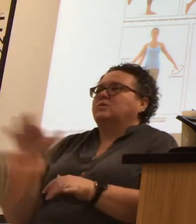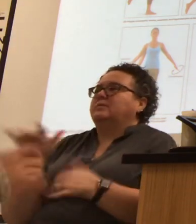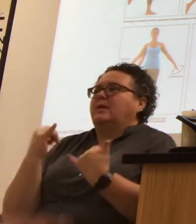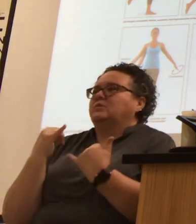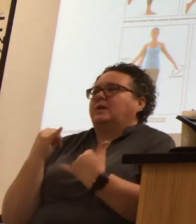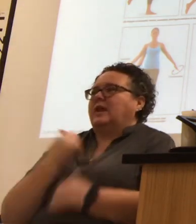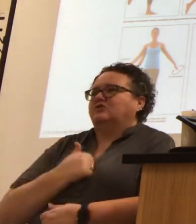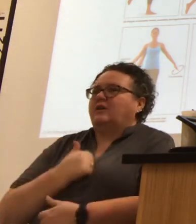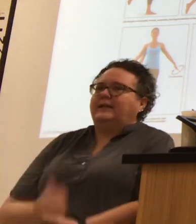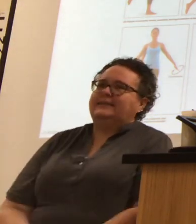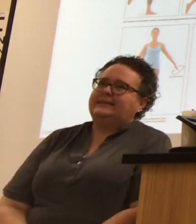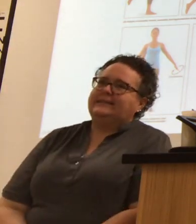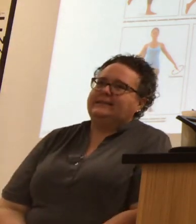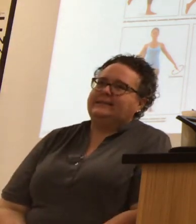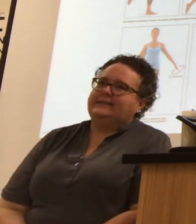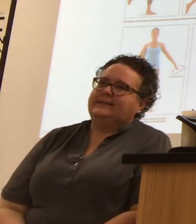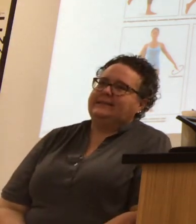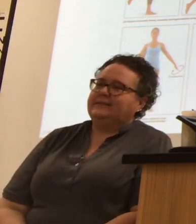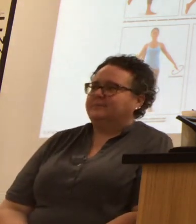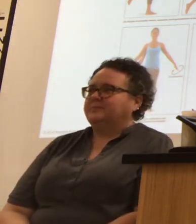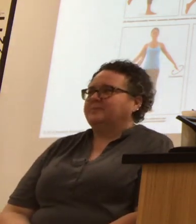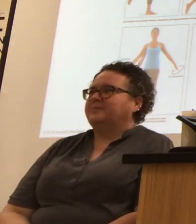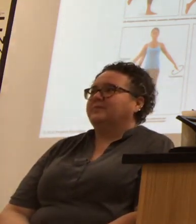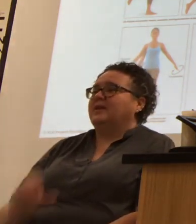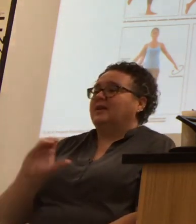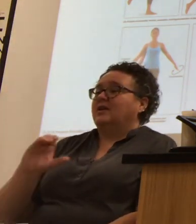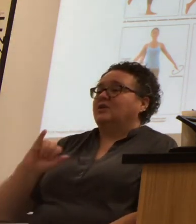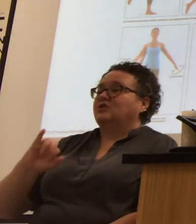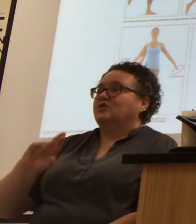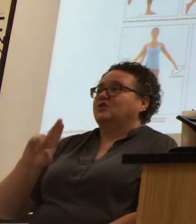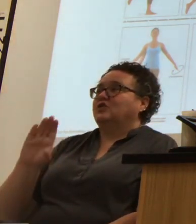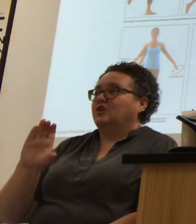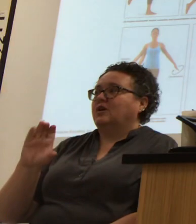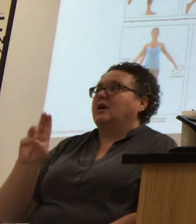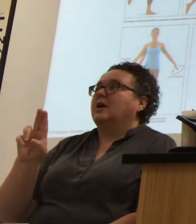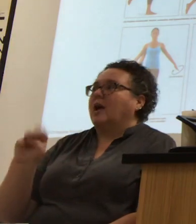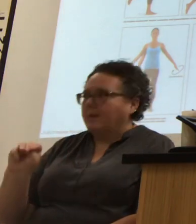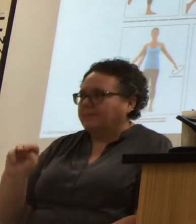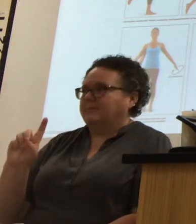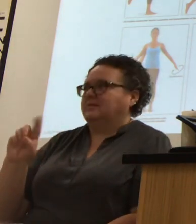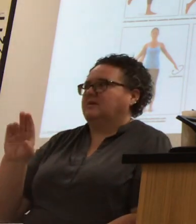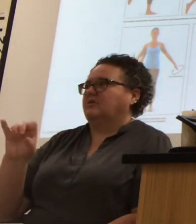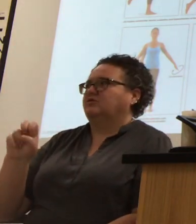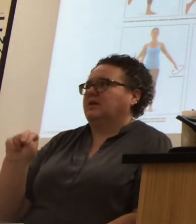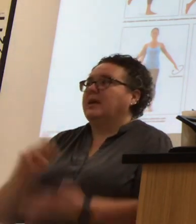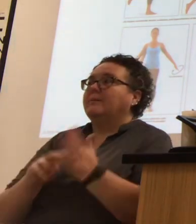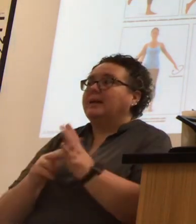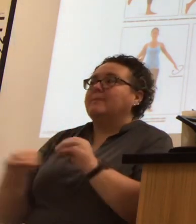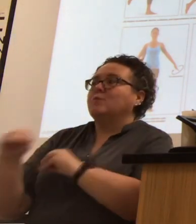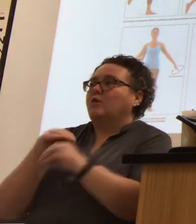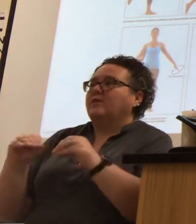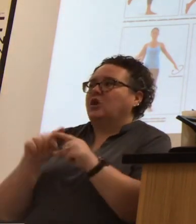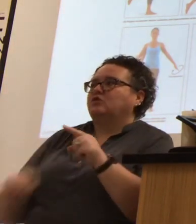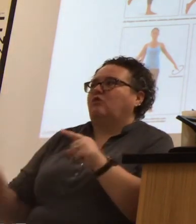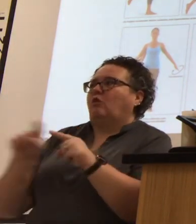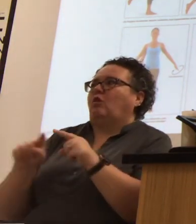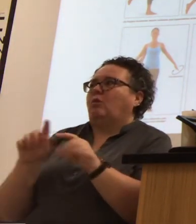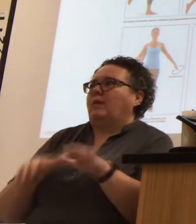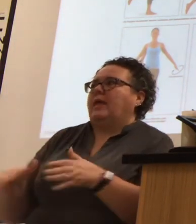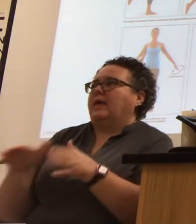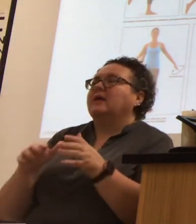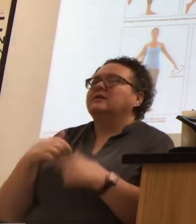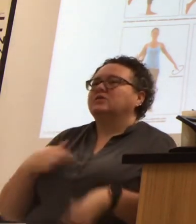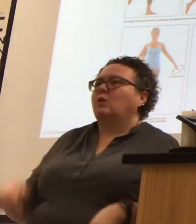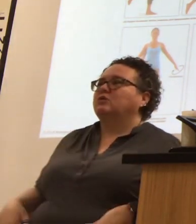Move in a circular way. You just